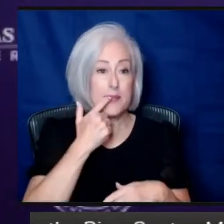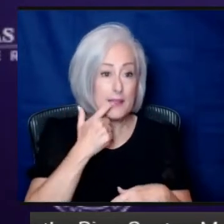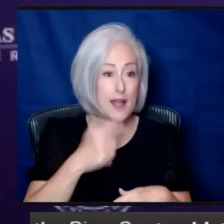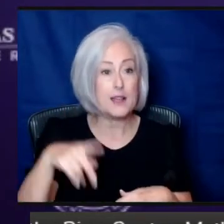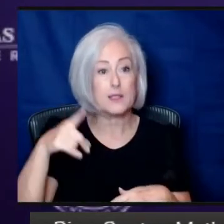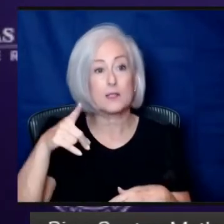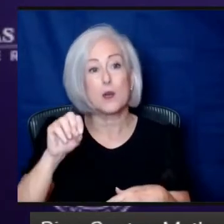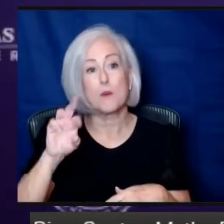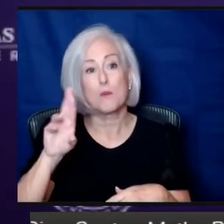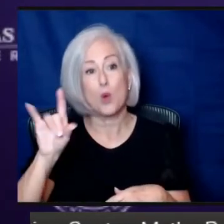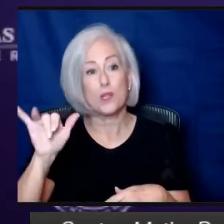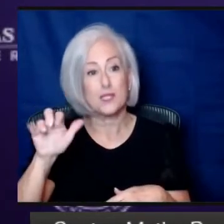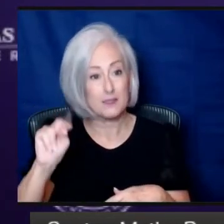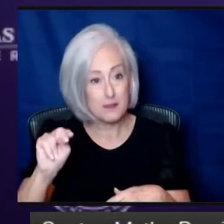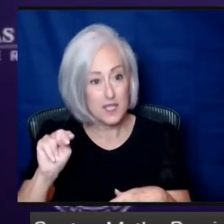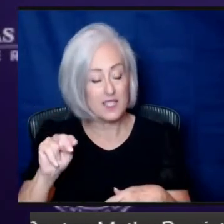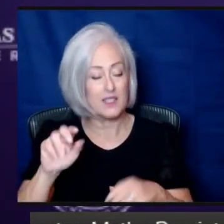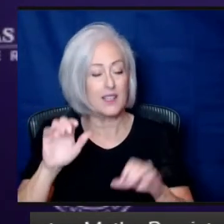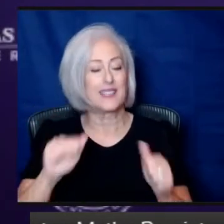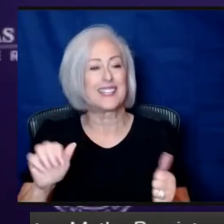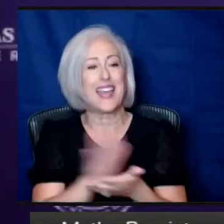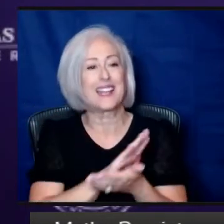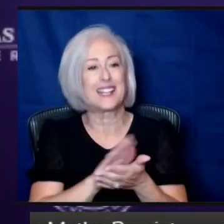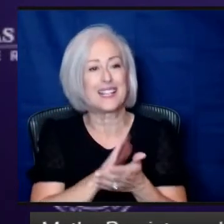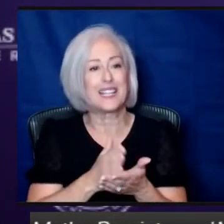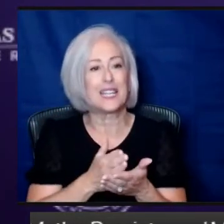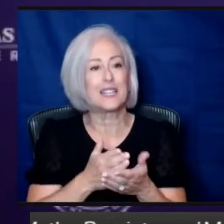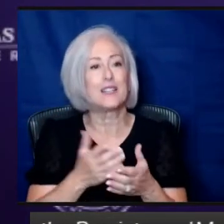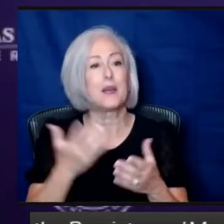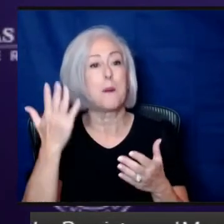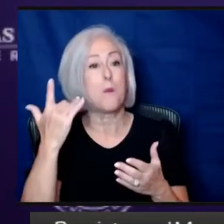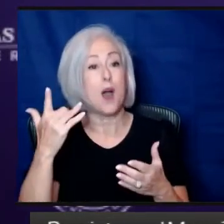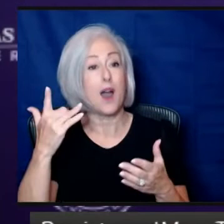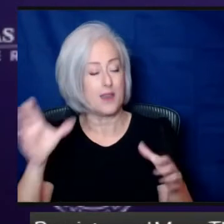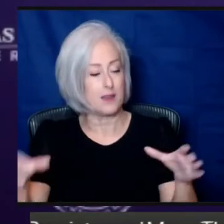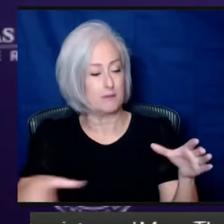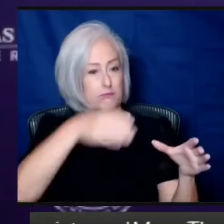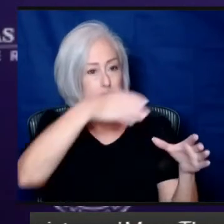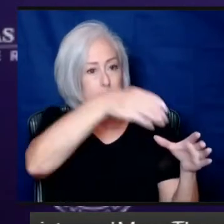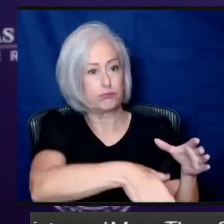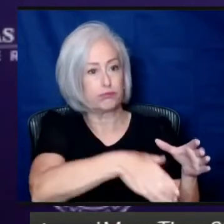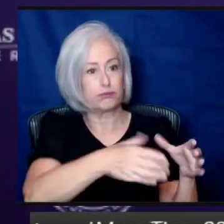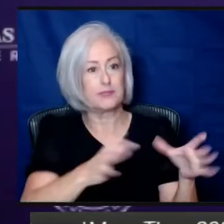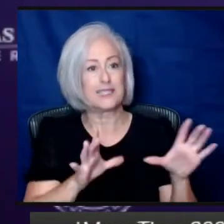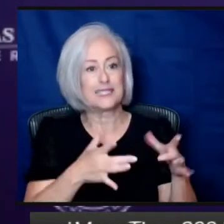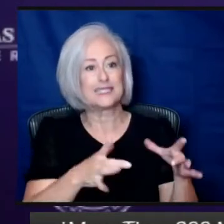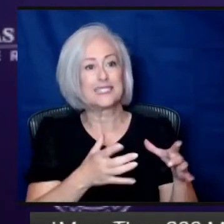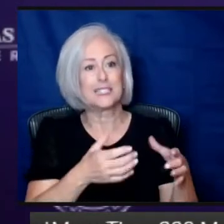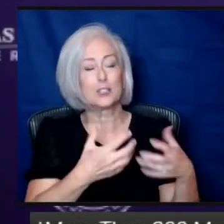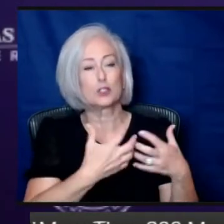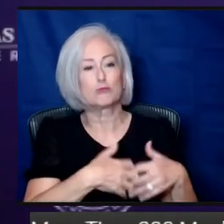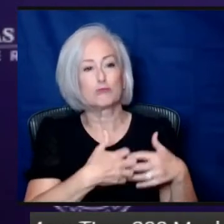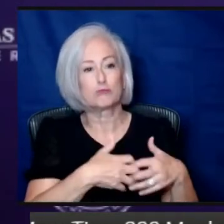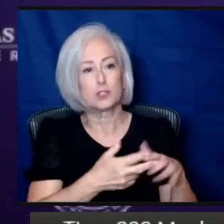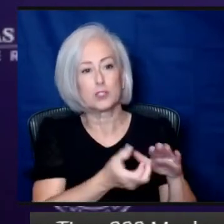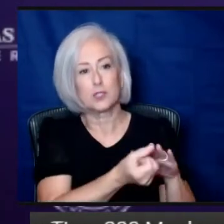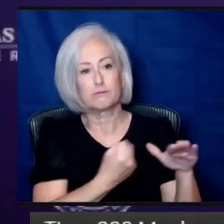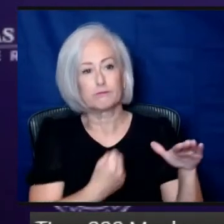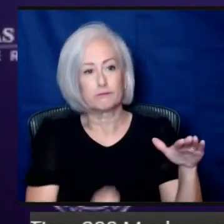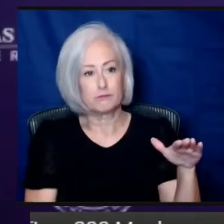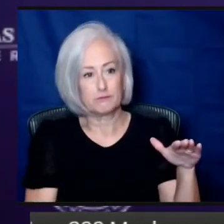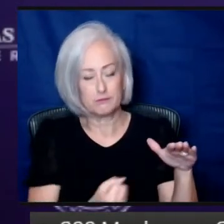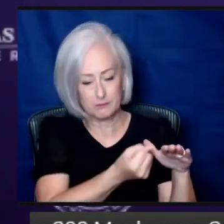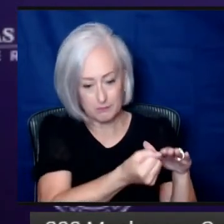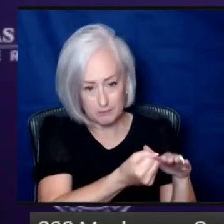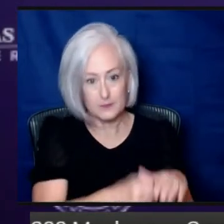cleaned, I guess I should say, in a dishwasher. Or if you're going to use the sink, dishwashing soap, hot water was also shown versus